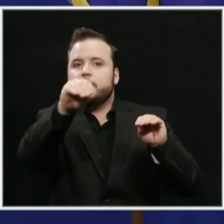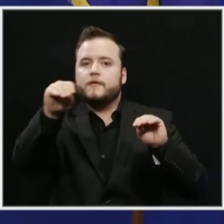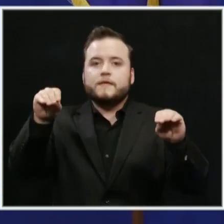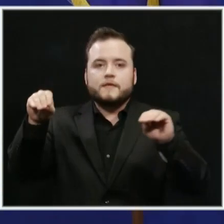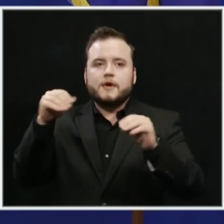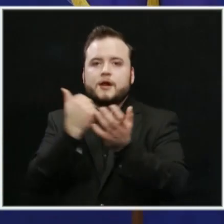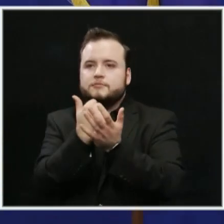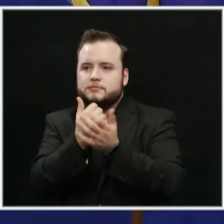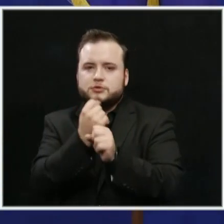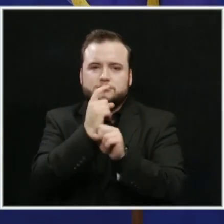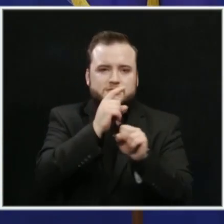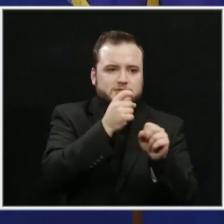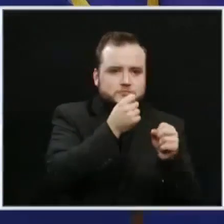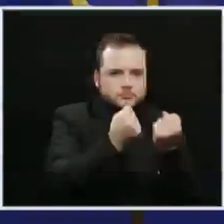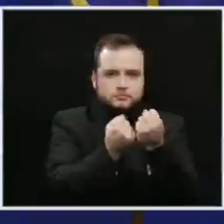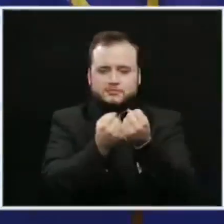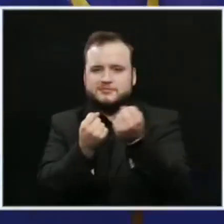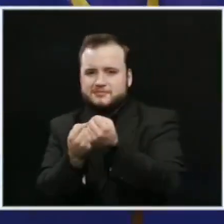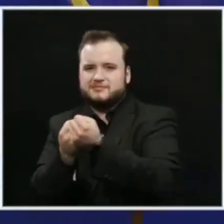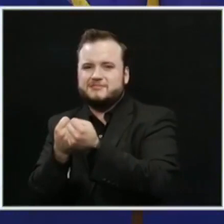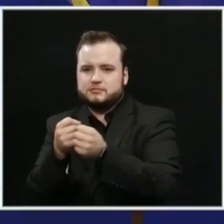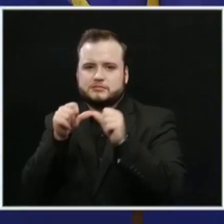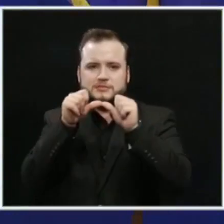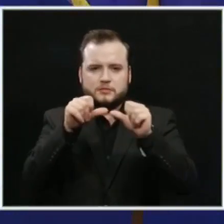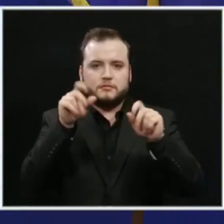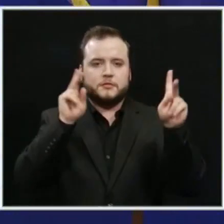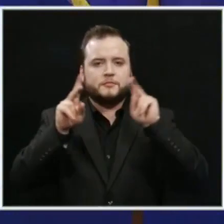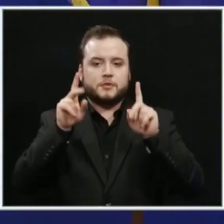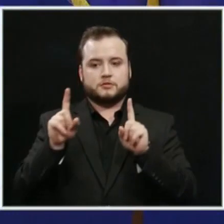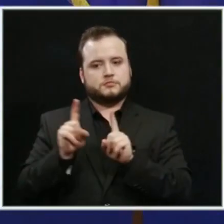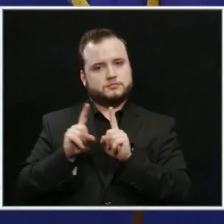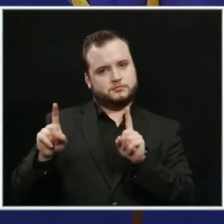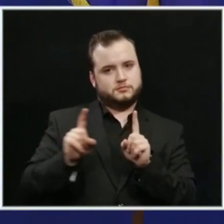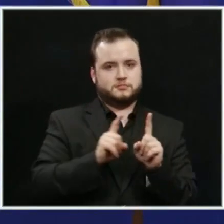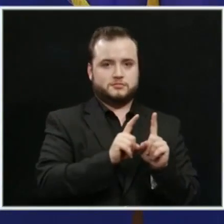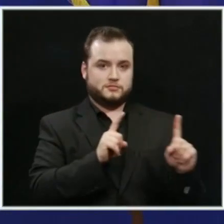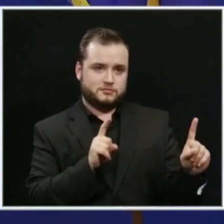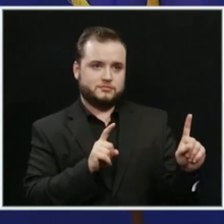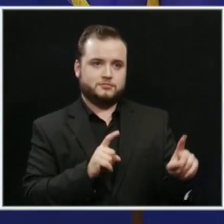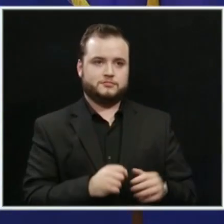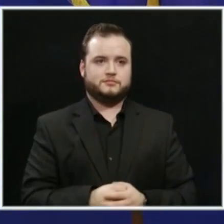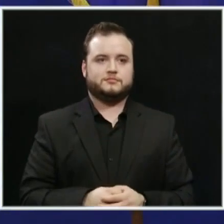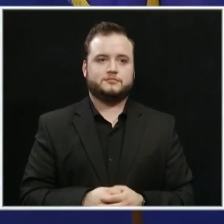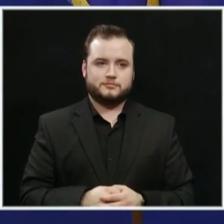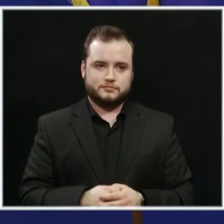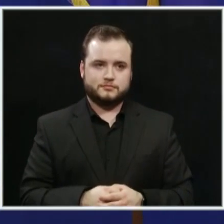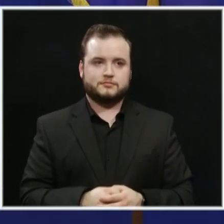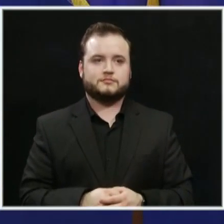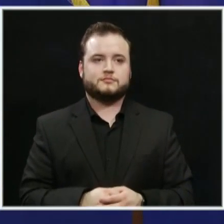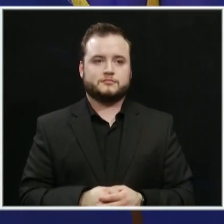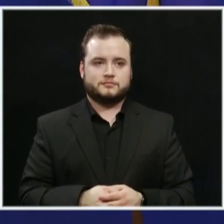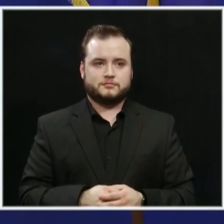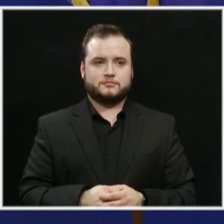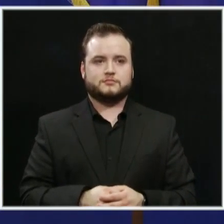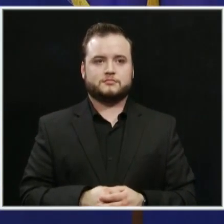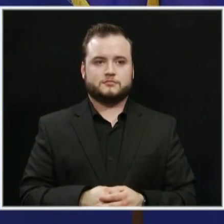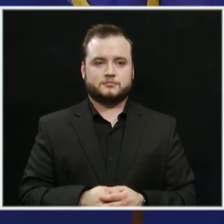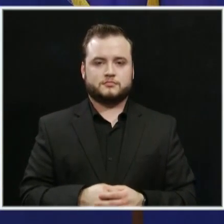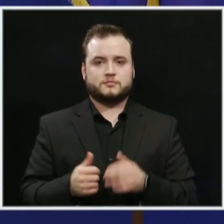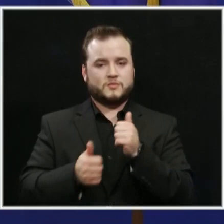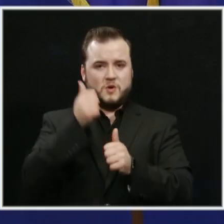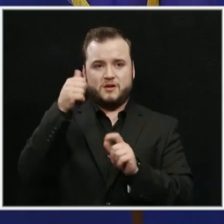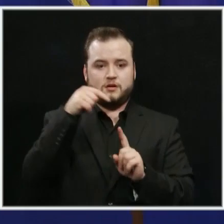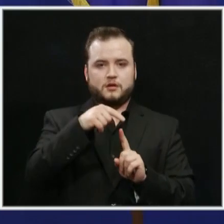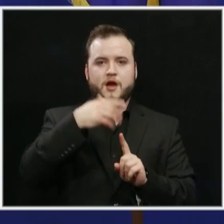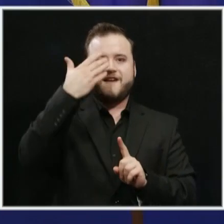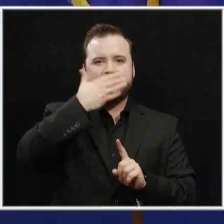continue to make sure that we are doing the things necessary to protect those that are most frontline. And while they may be food processors, we know the folks that are